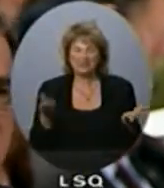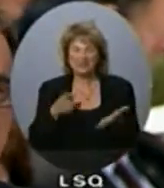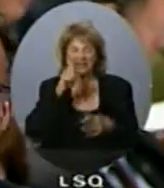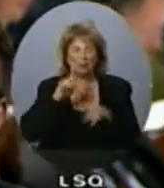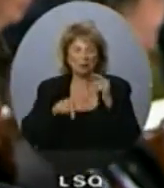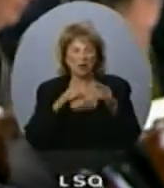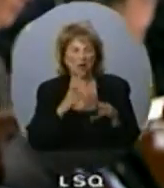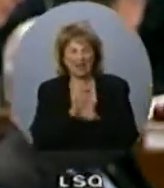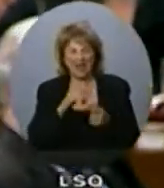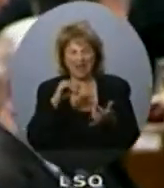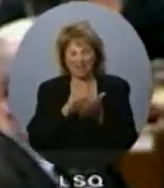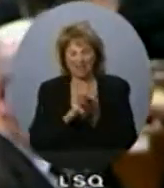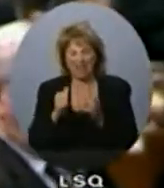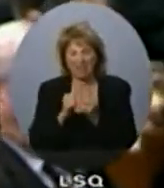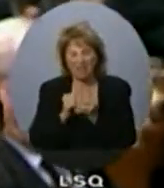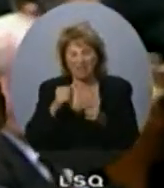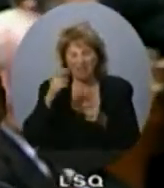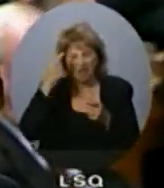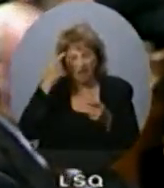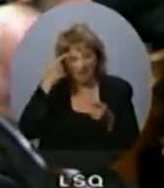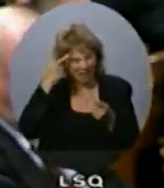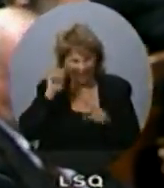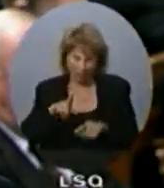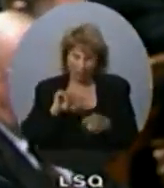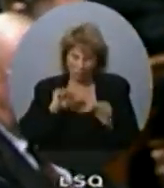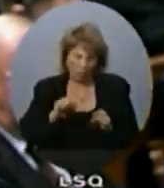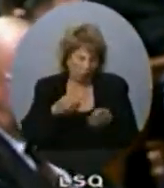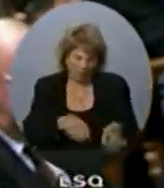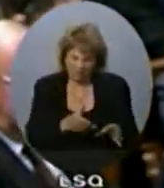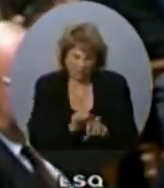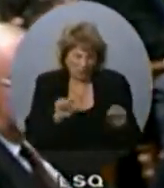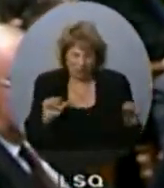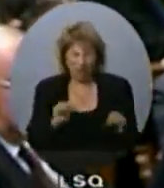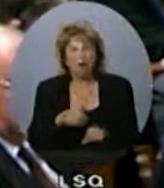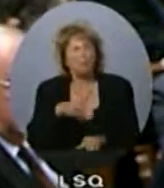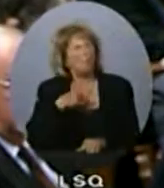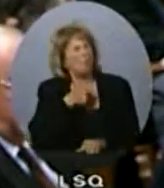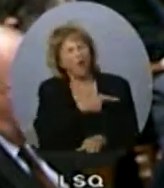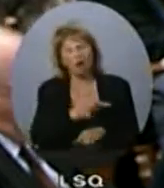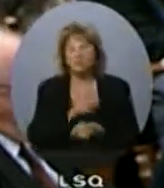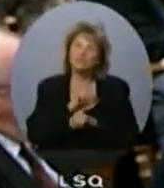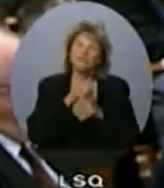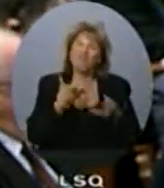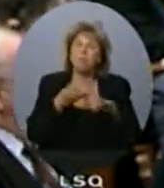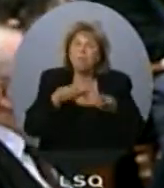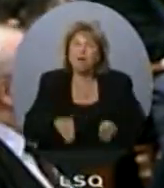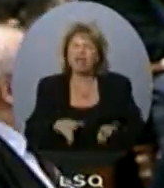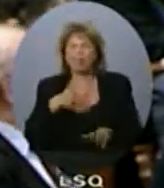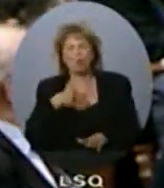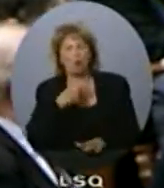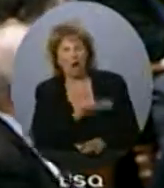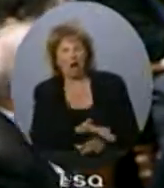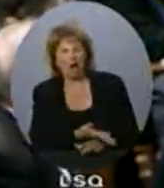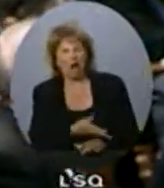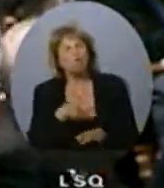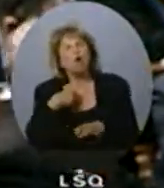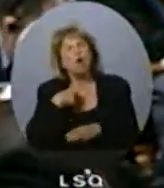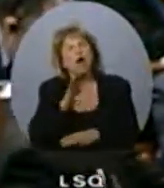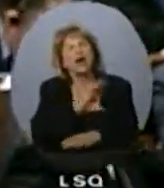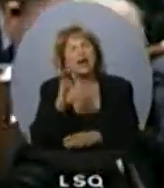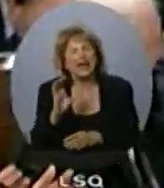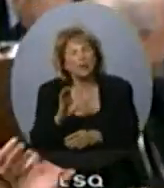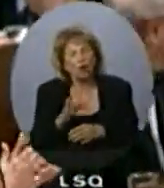content with this loser status? Why won't this government start giving the straight goods to Canadians and stand up for